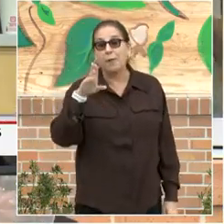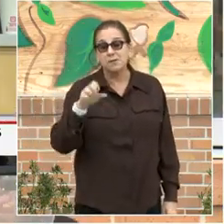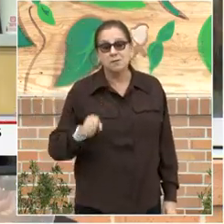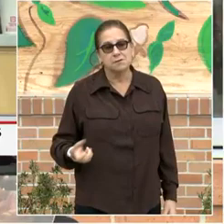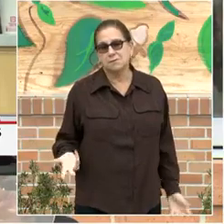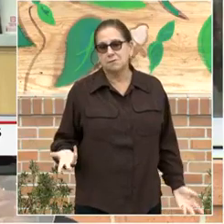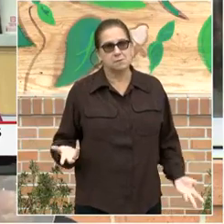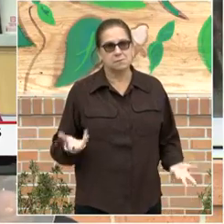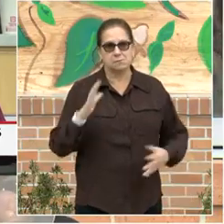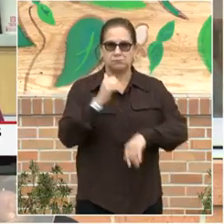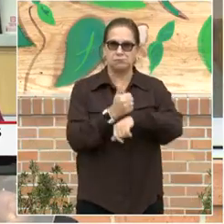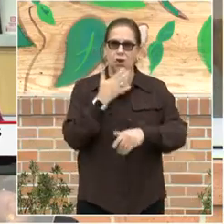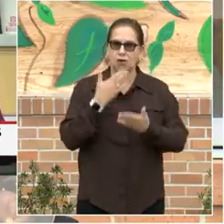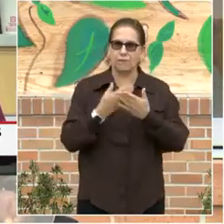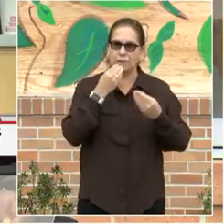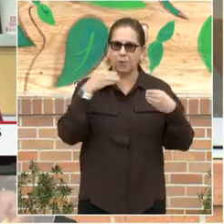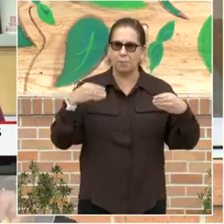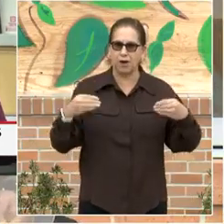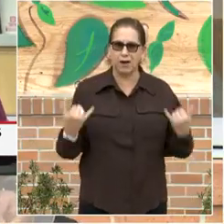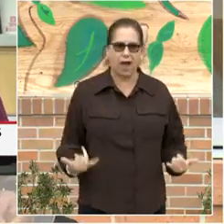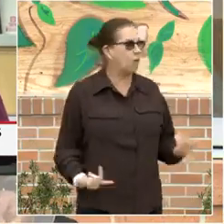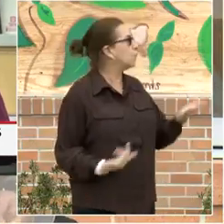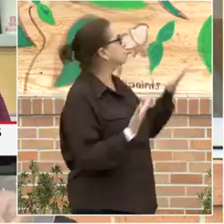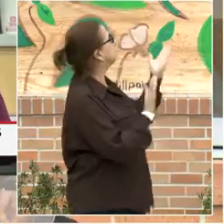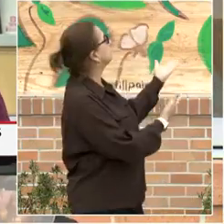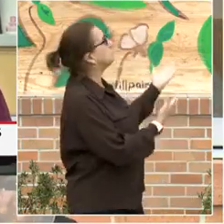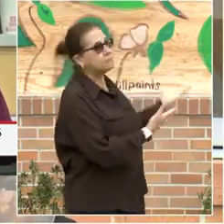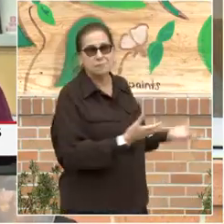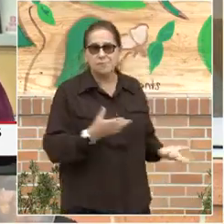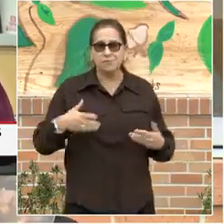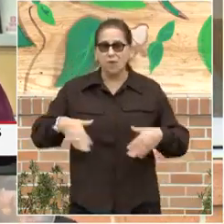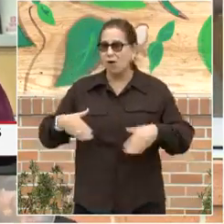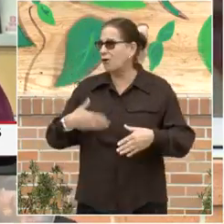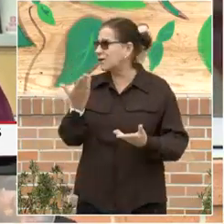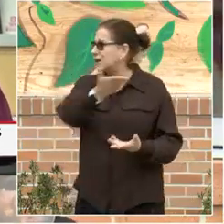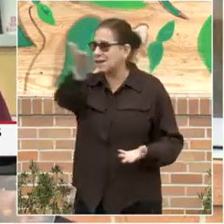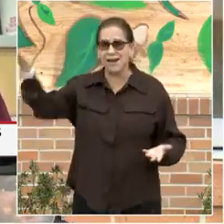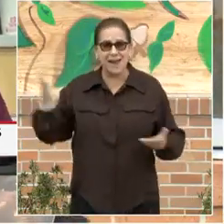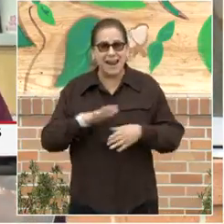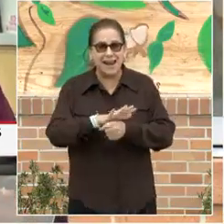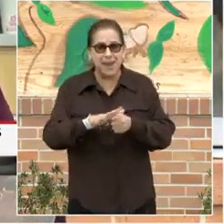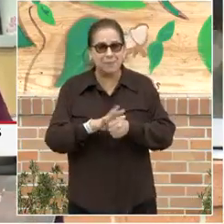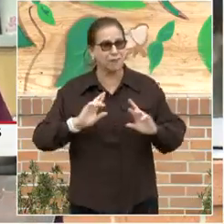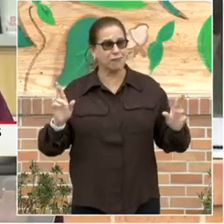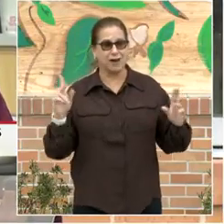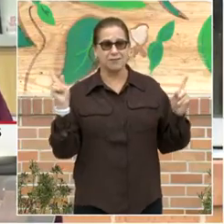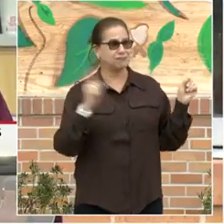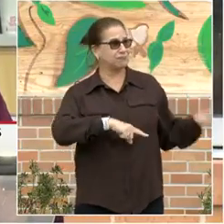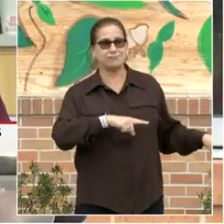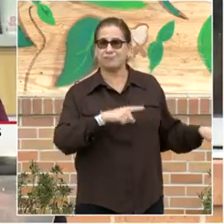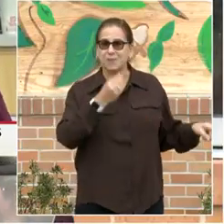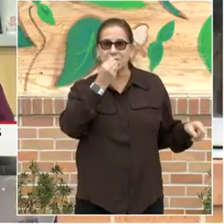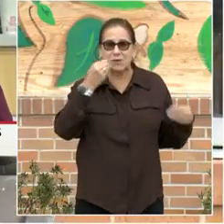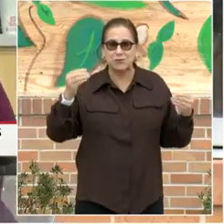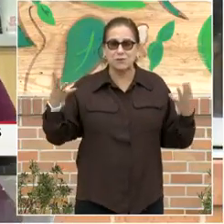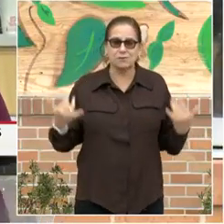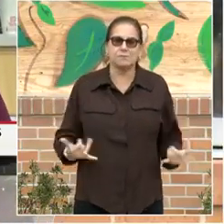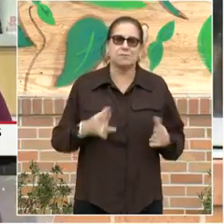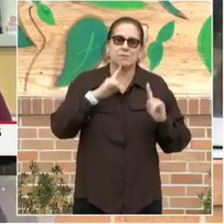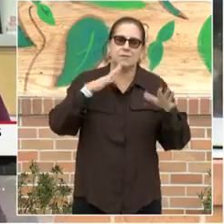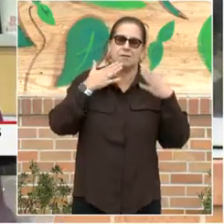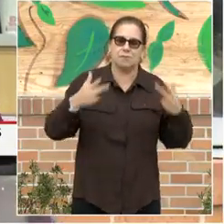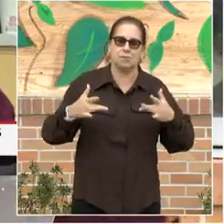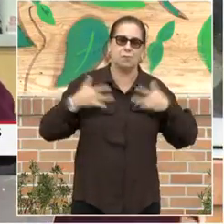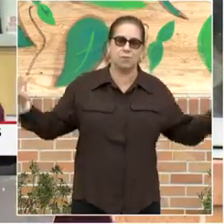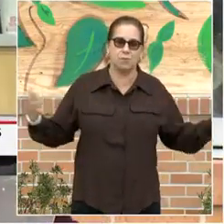Food is here. It is walkable. It is in our community, and it has the things that you want. So they're here today. This will